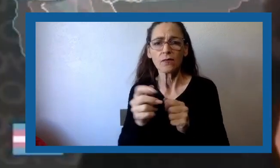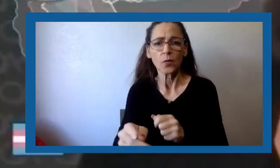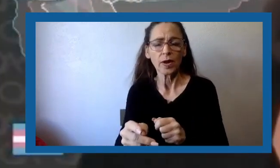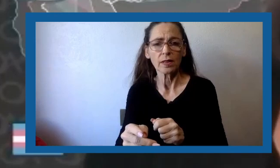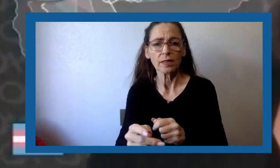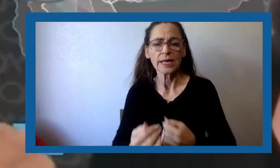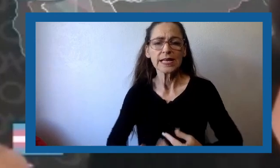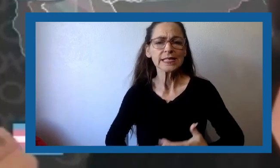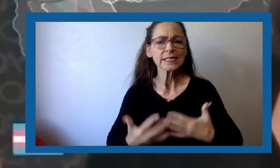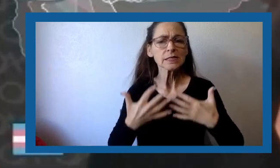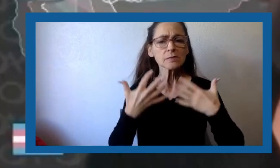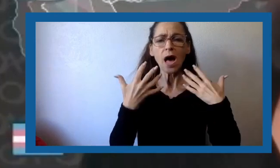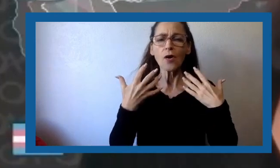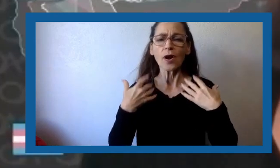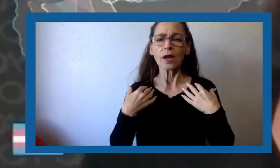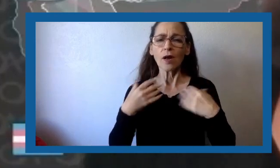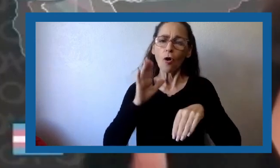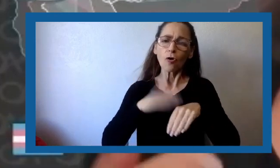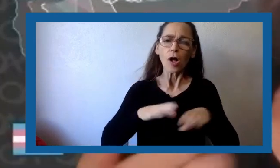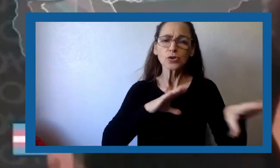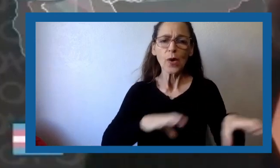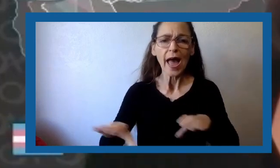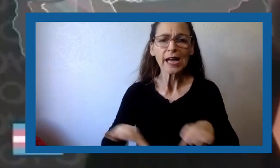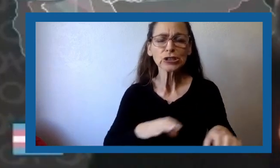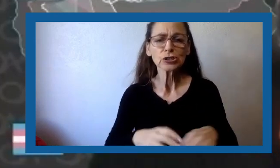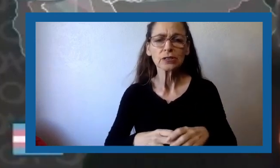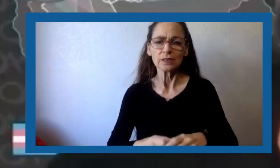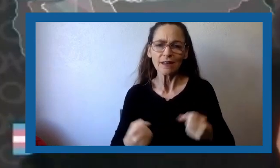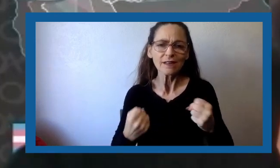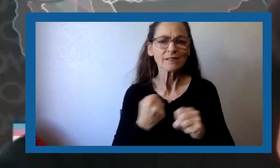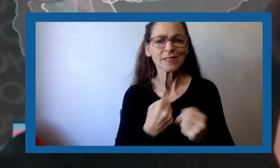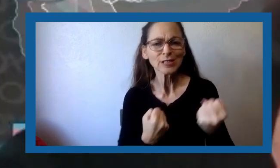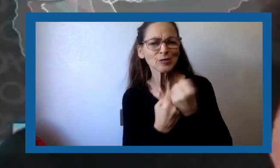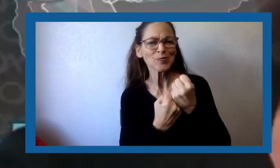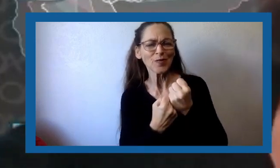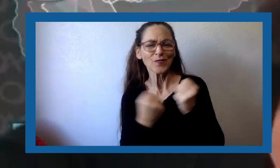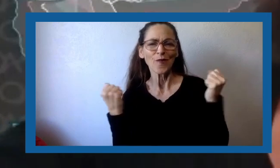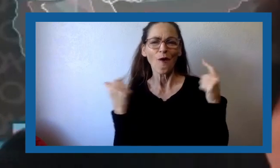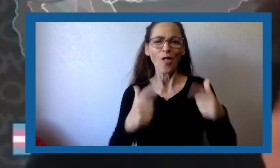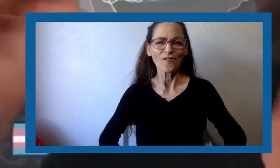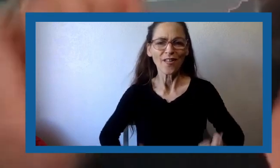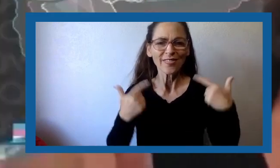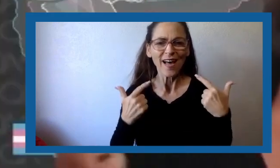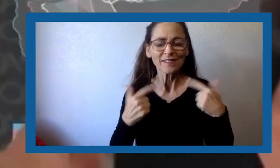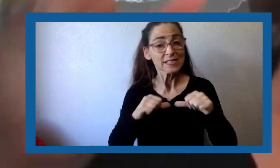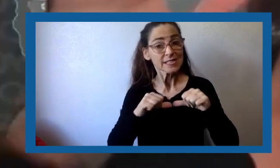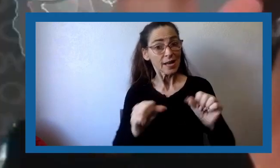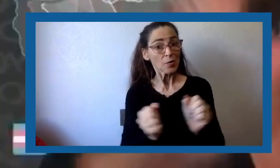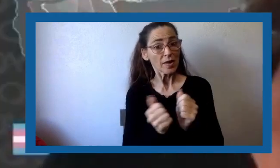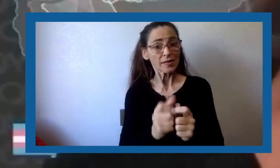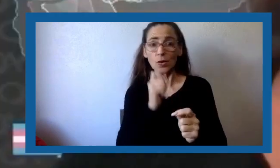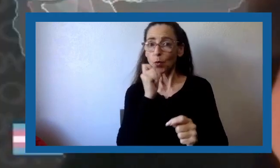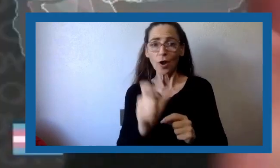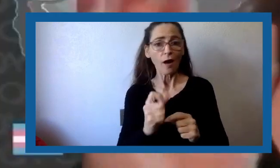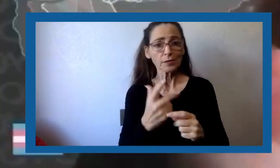uplifting, inspiring, just call to action to keep fighting for all of our lives. And so stay with us because we're not going to